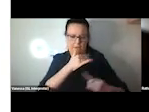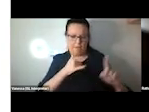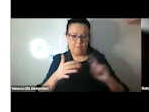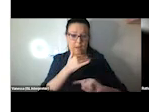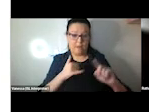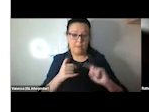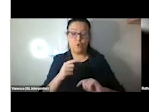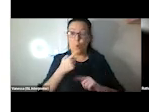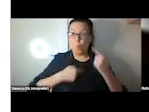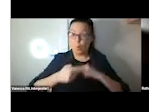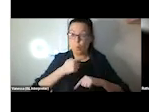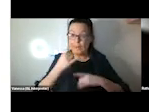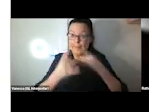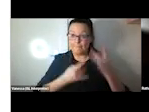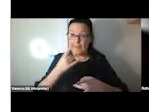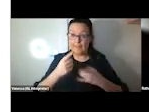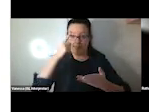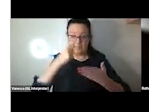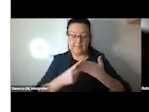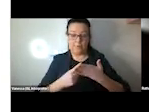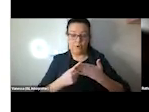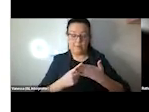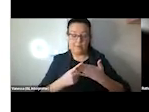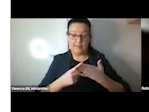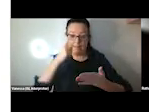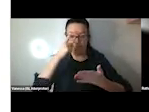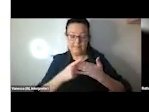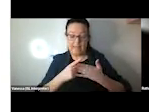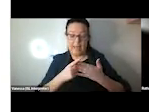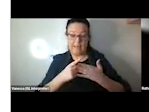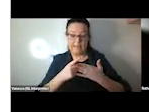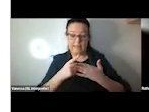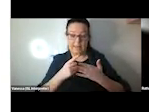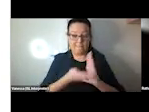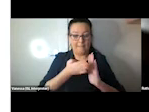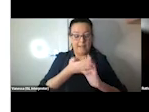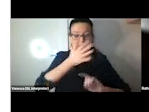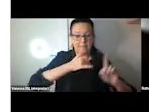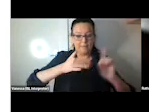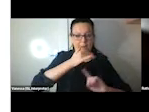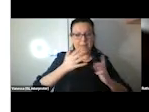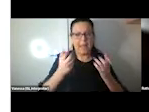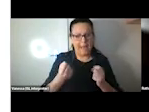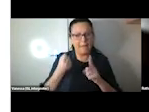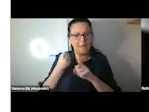we're procuring or when we're designing the built environment can have a huge impact on a person's everyday life.